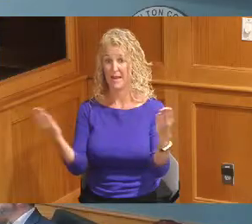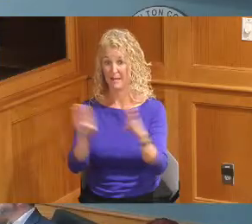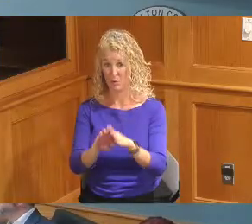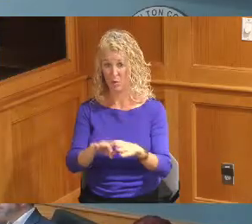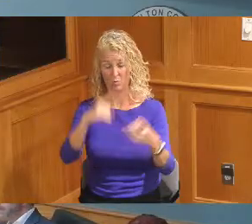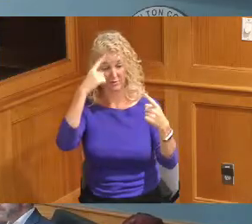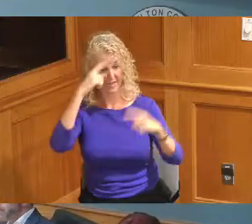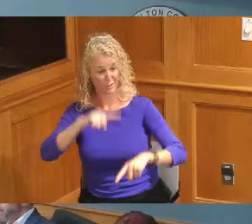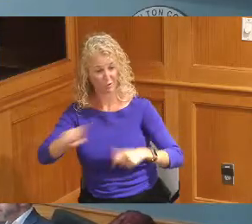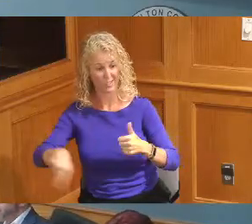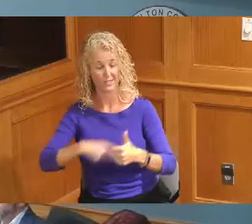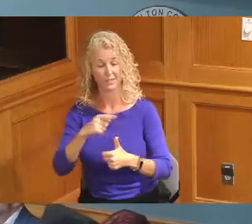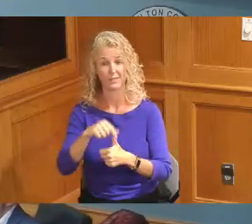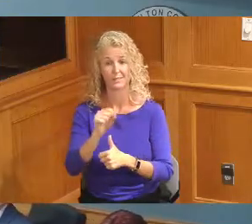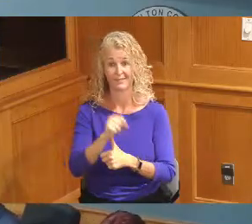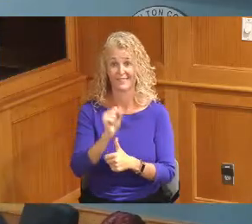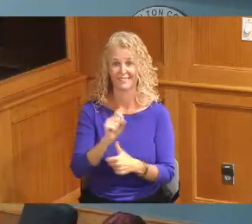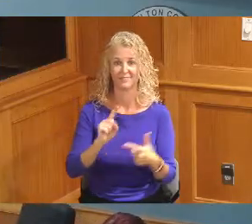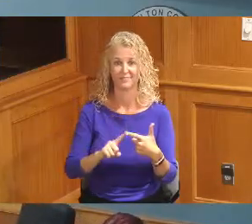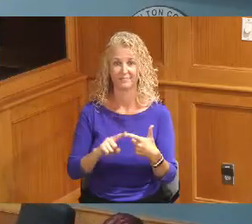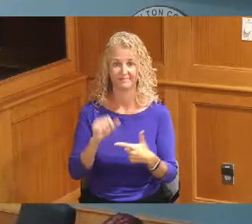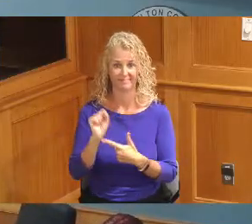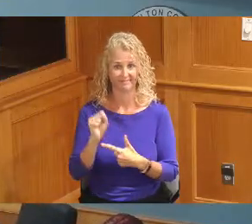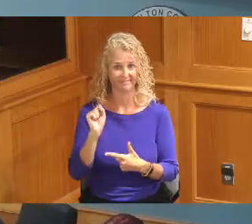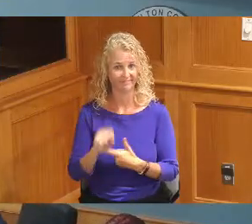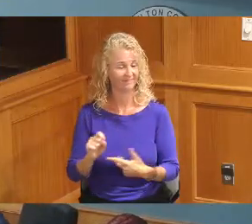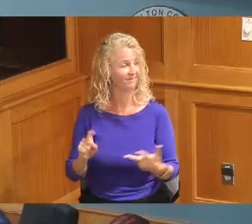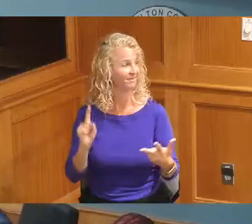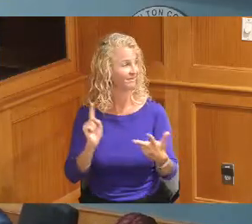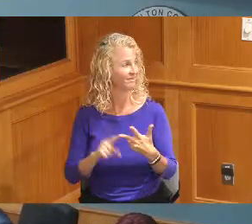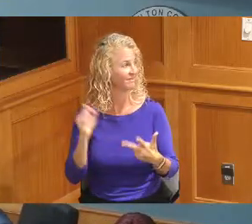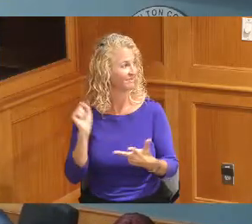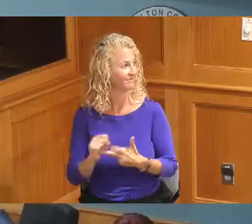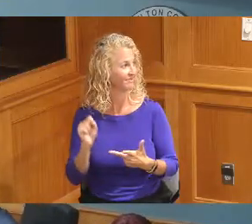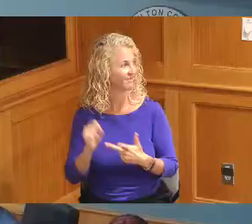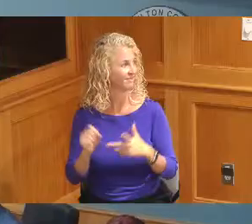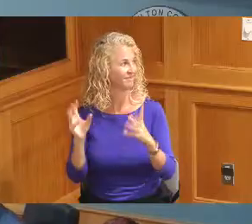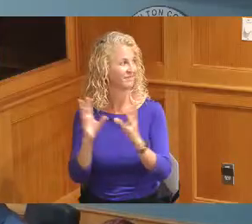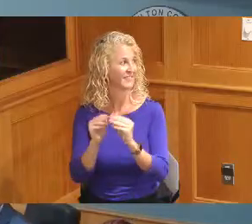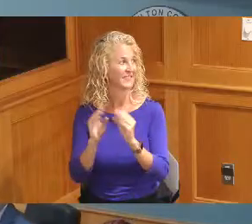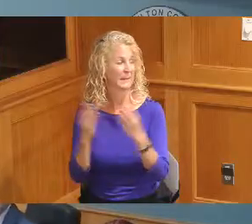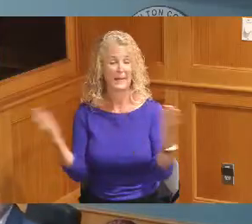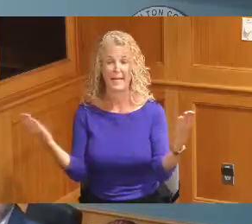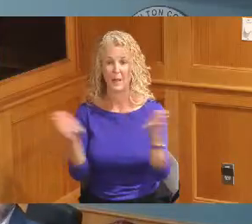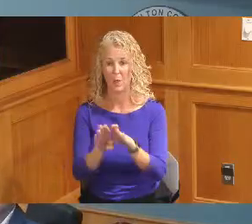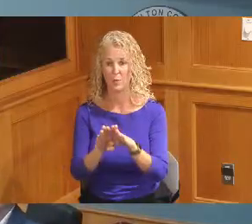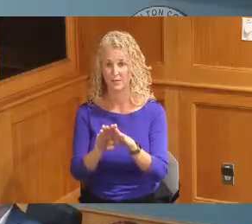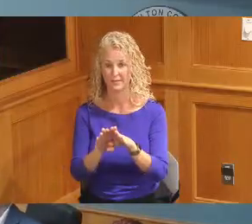Second. Commissioner Dreehouse? Yes. Commissioner Summer Dumas? Yes. Commissioner Reese? Yes. Thank you.